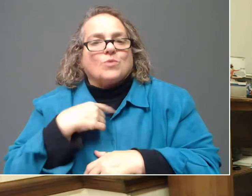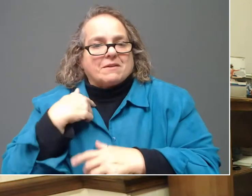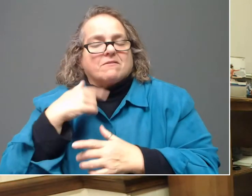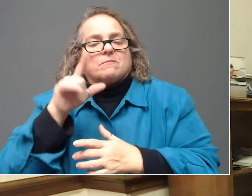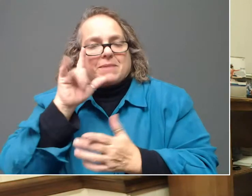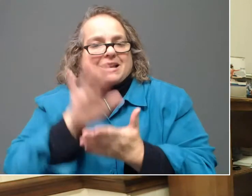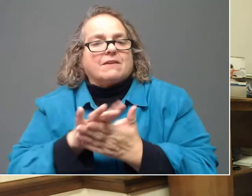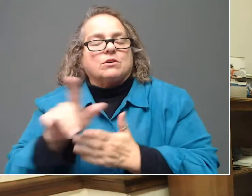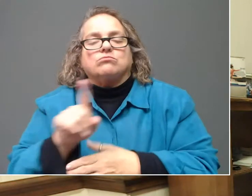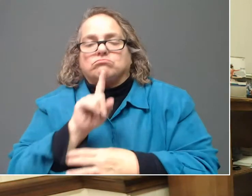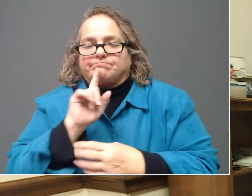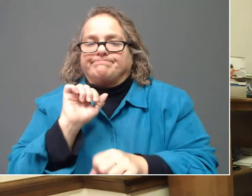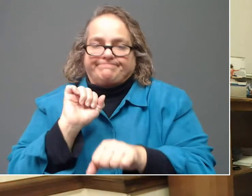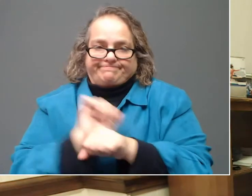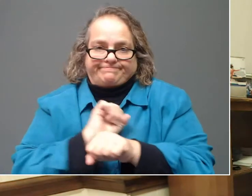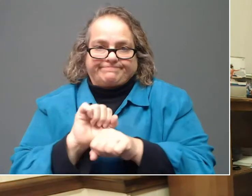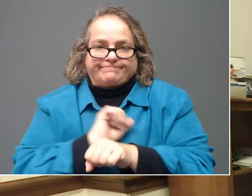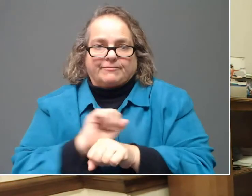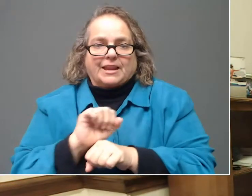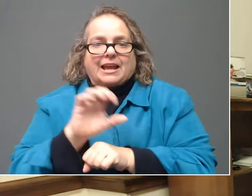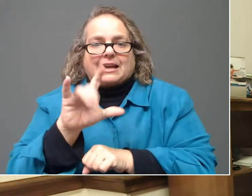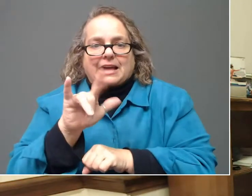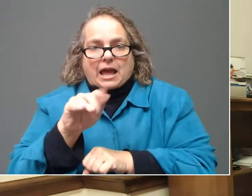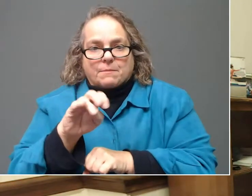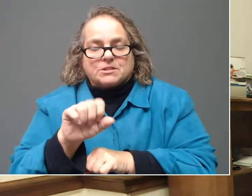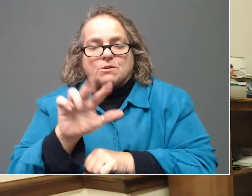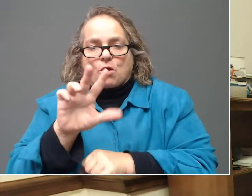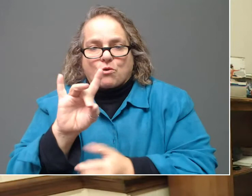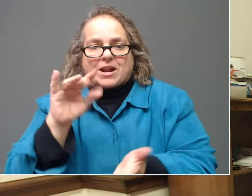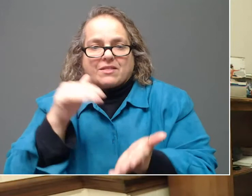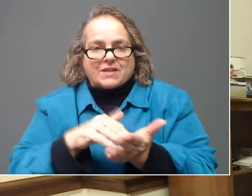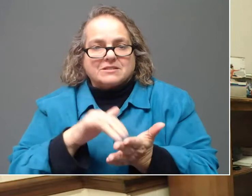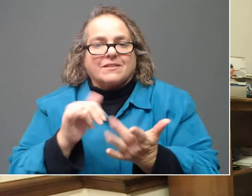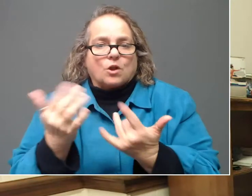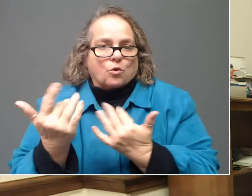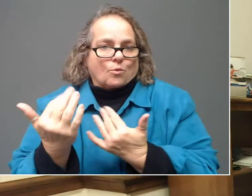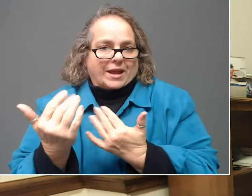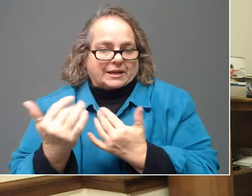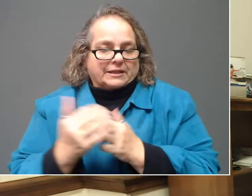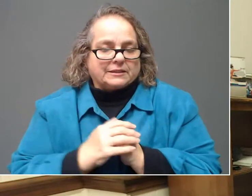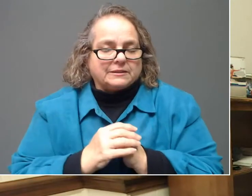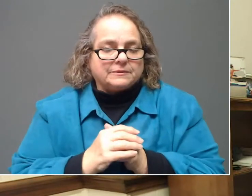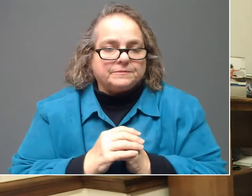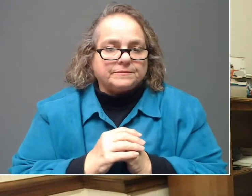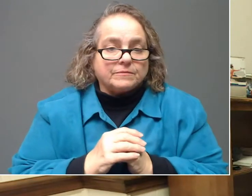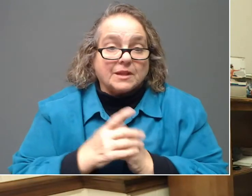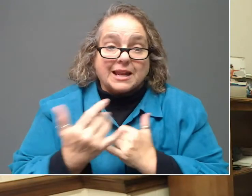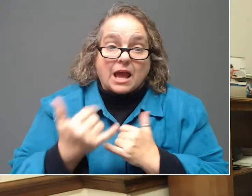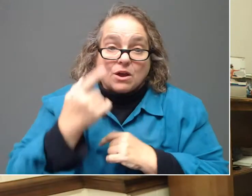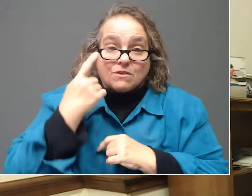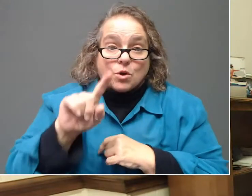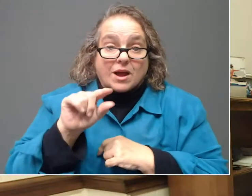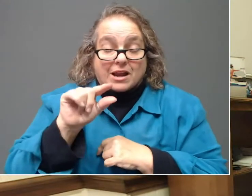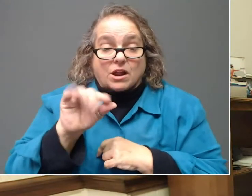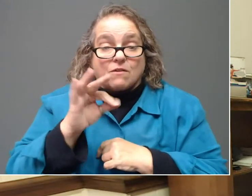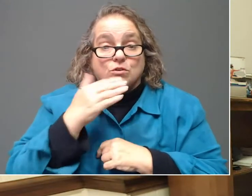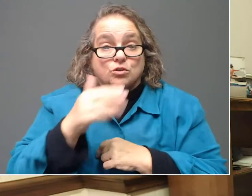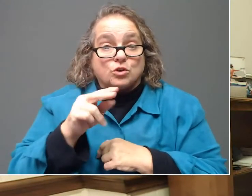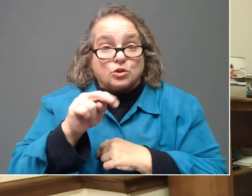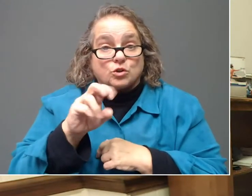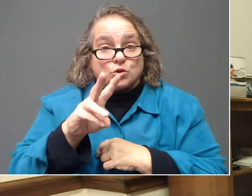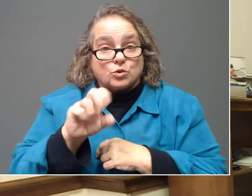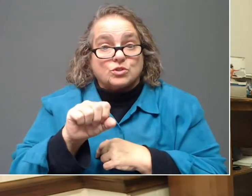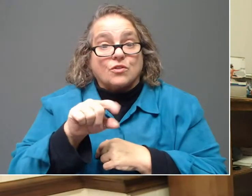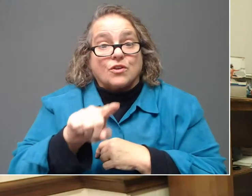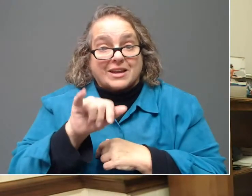live claimants who are still waiting for a claim to be adjudicated. Now, for a little bit of good news, there is a